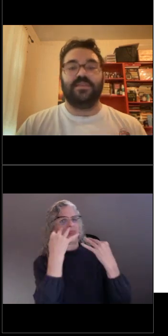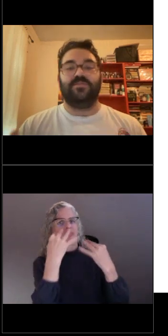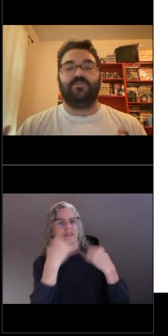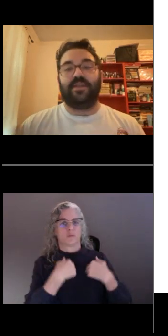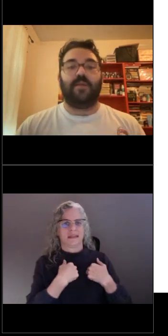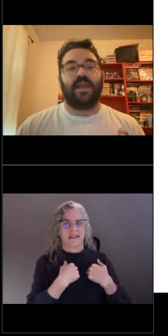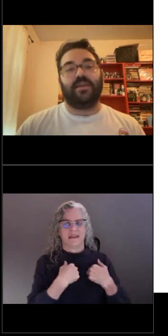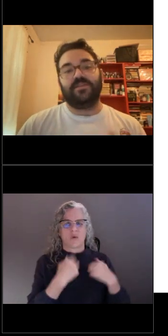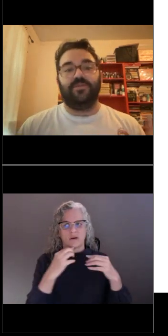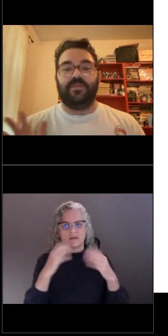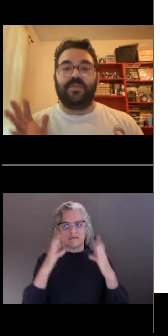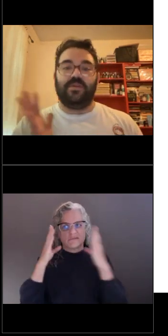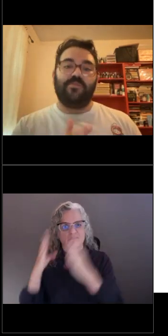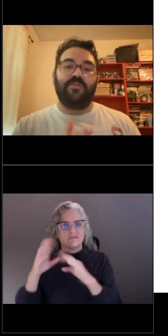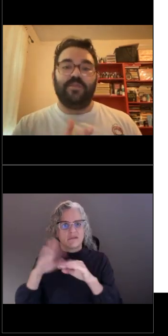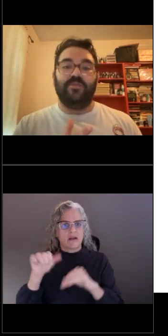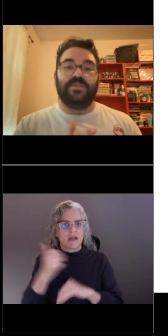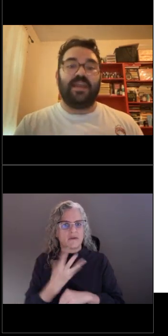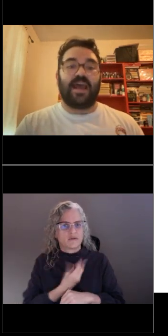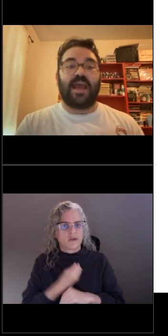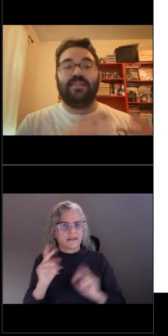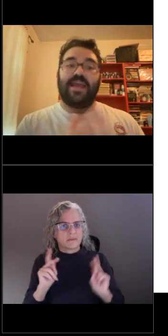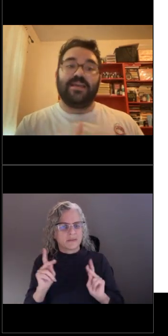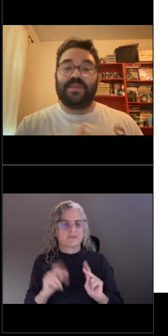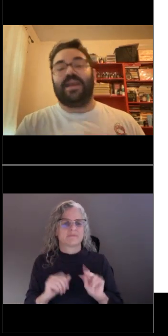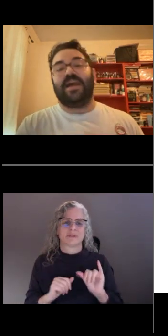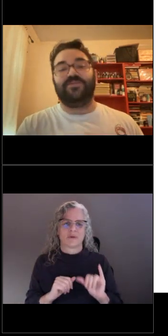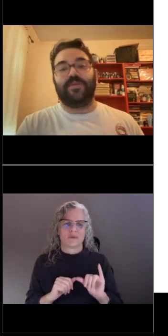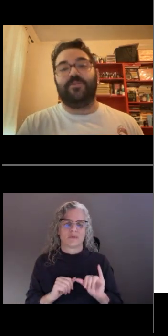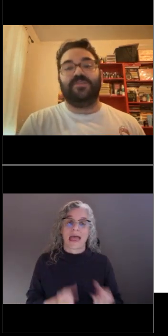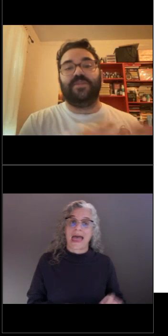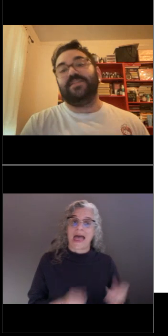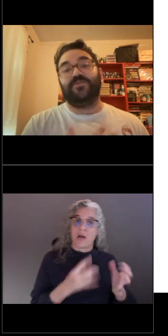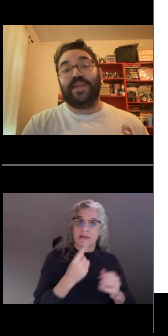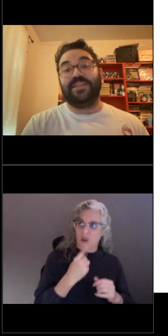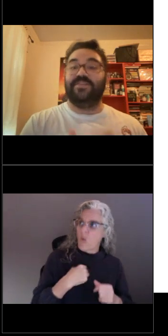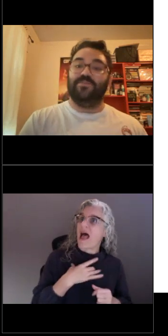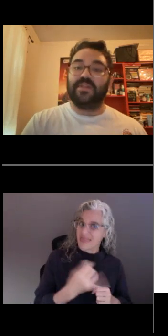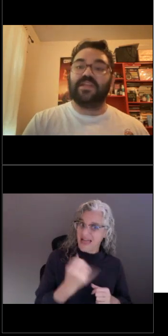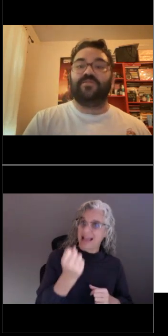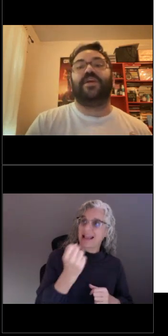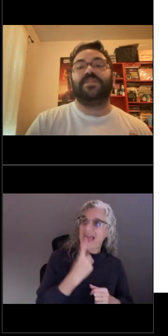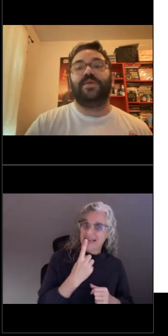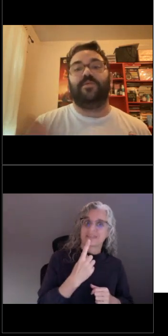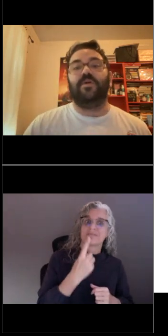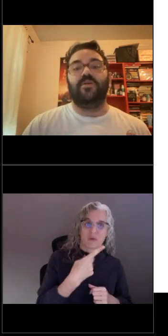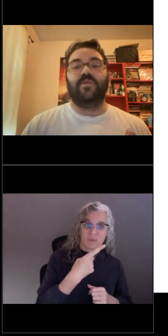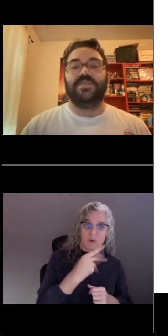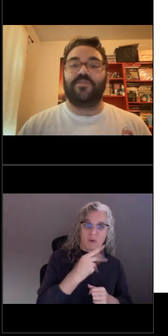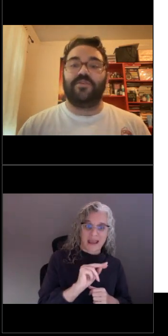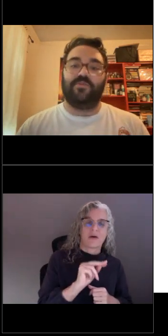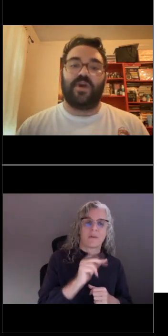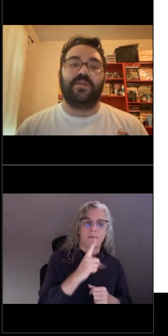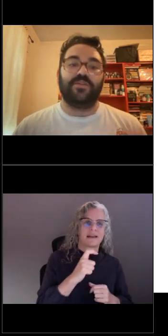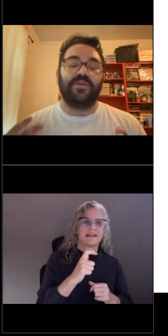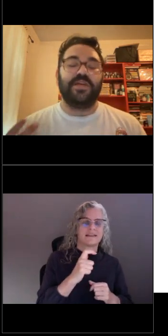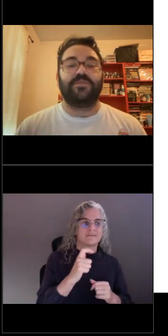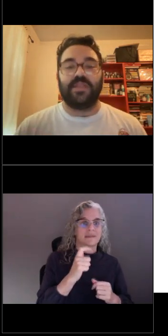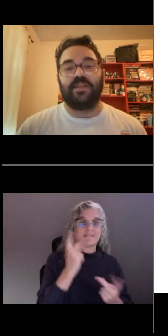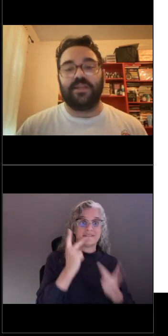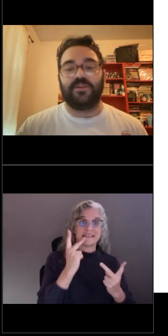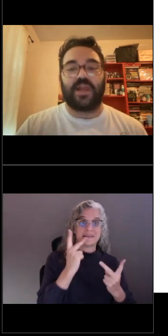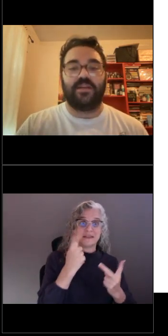this is quite lopsided. So the number of people who said, I like being asked for my pronouns because it creates visibility for trans people was 31. So